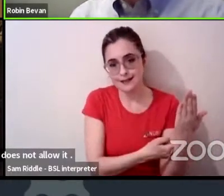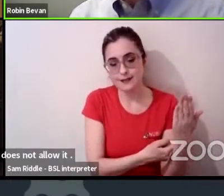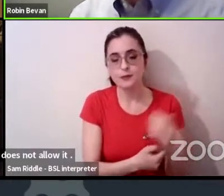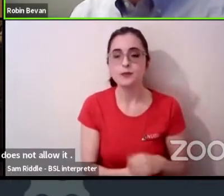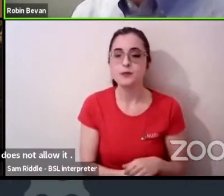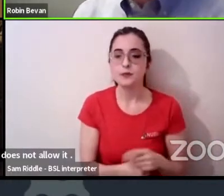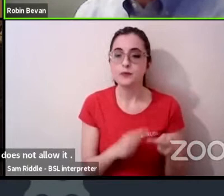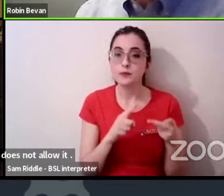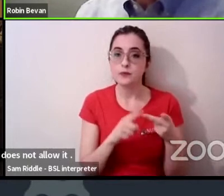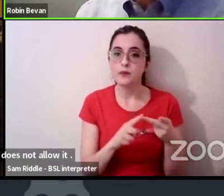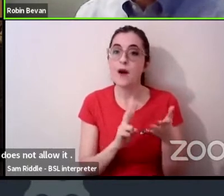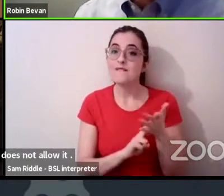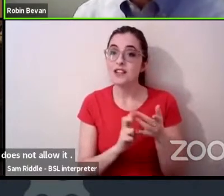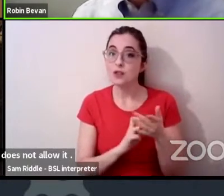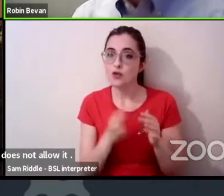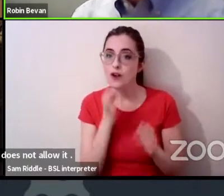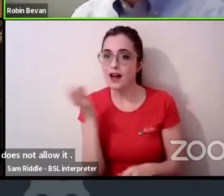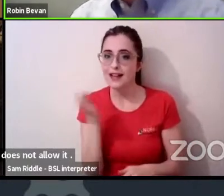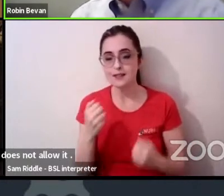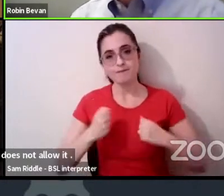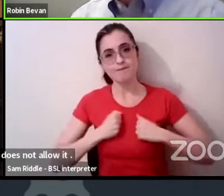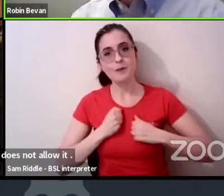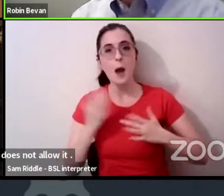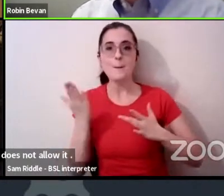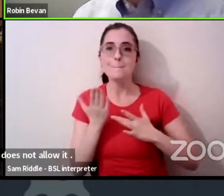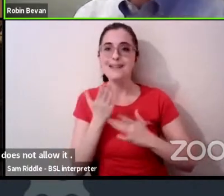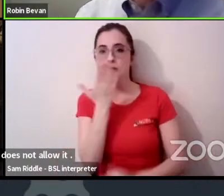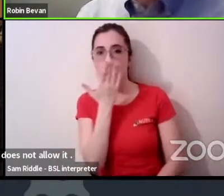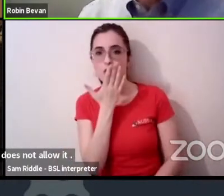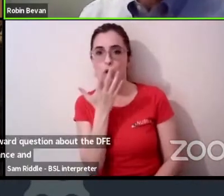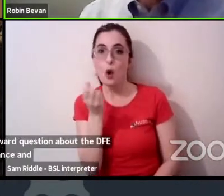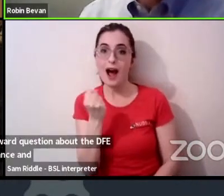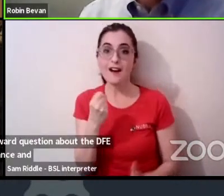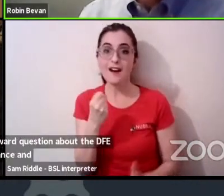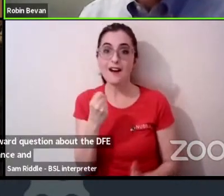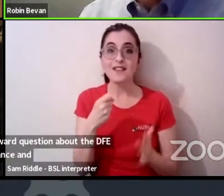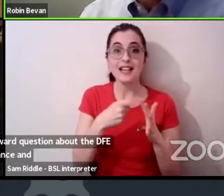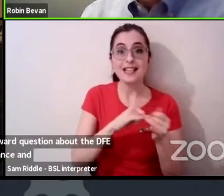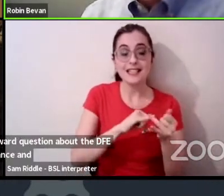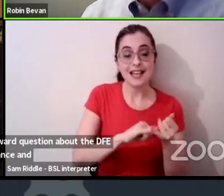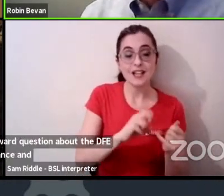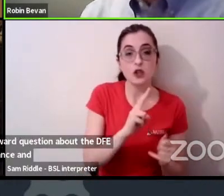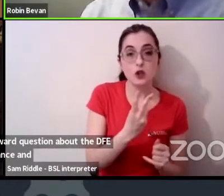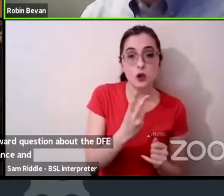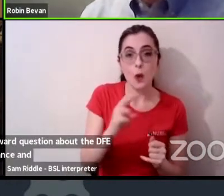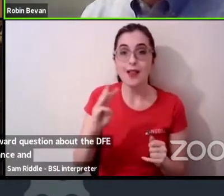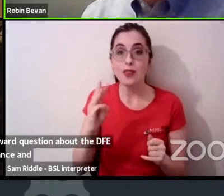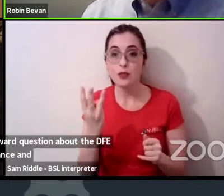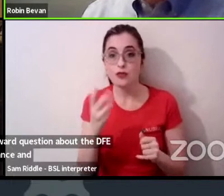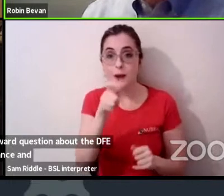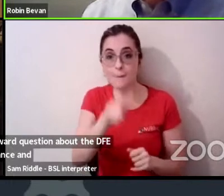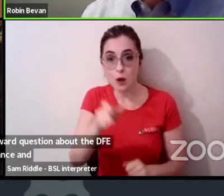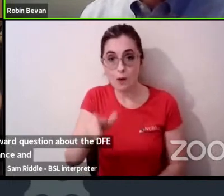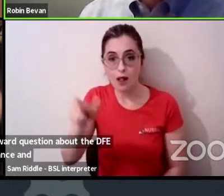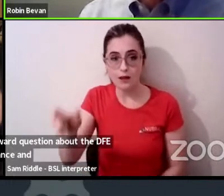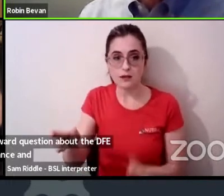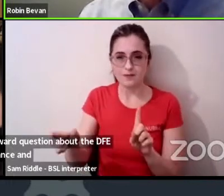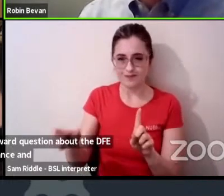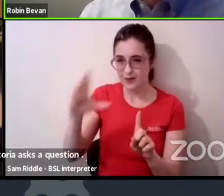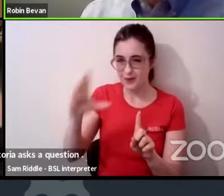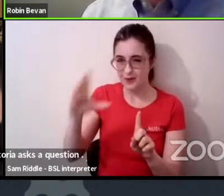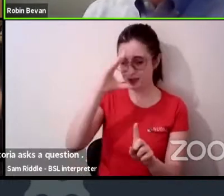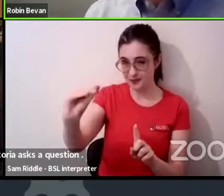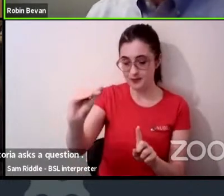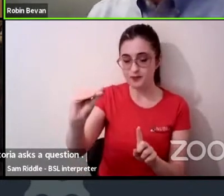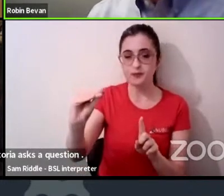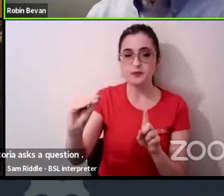question. I work in a middle school which has both Key Stage 2 and Key Stage 3 pupils. Victoria, I'm going to say now that it's one